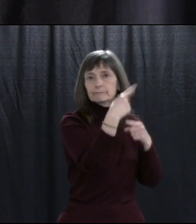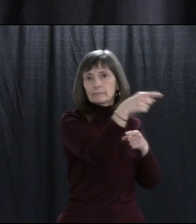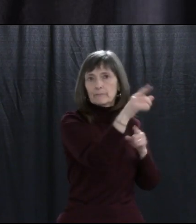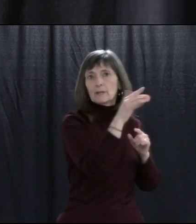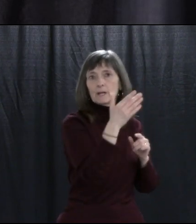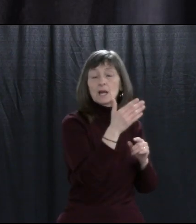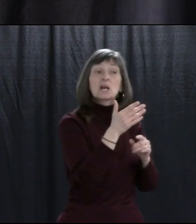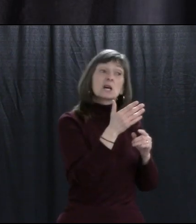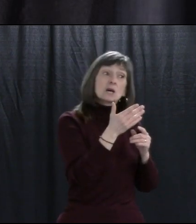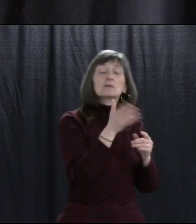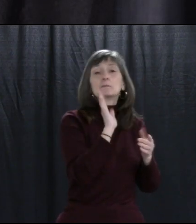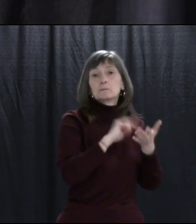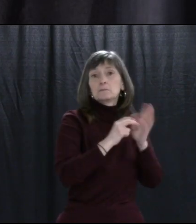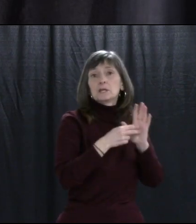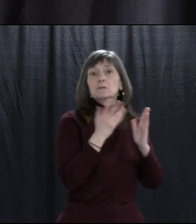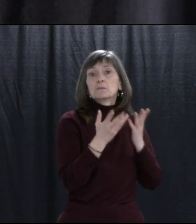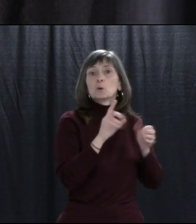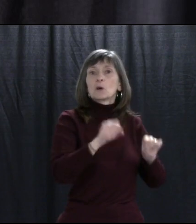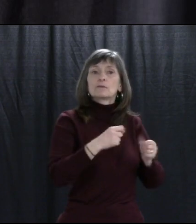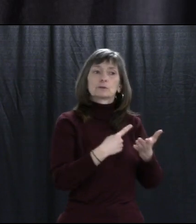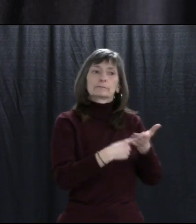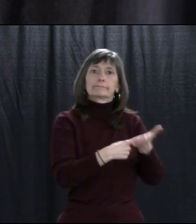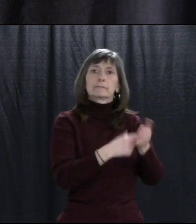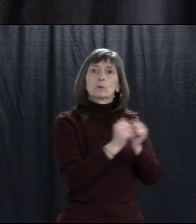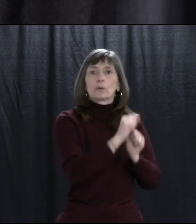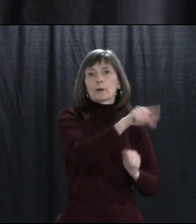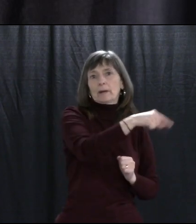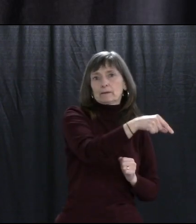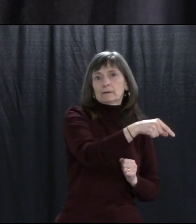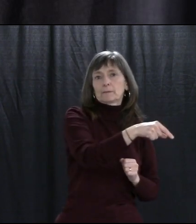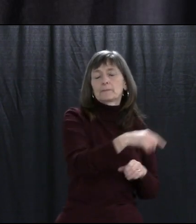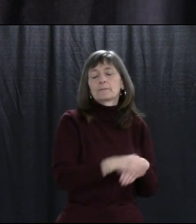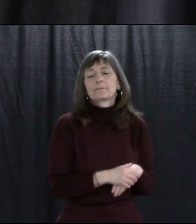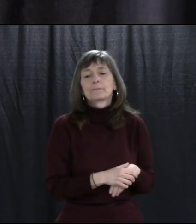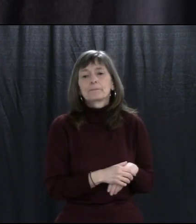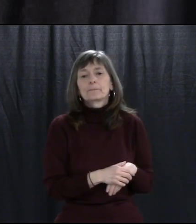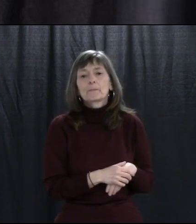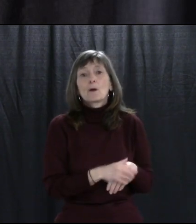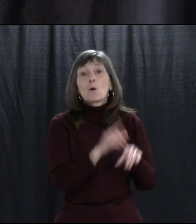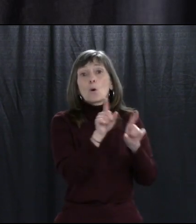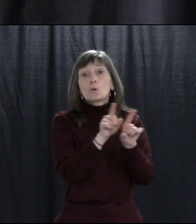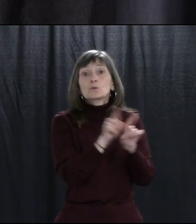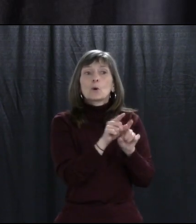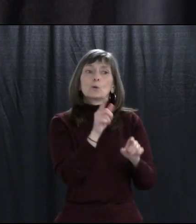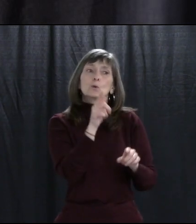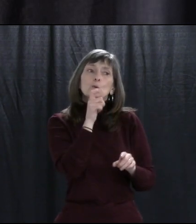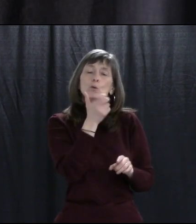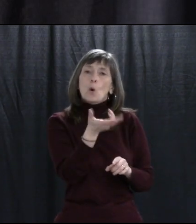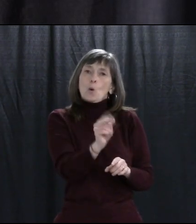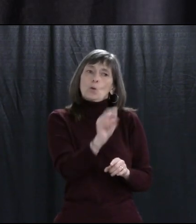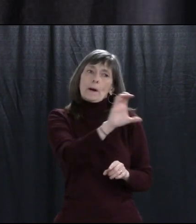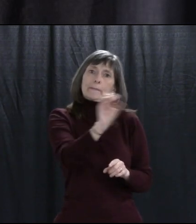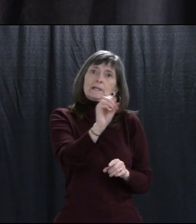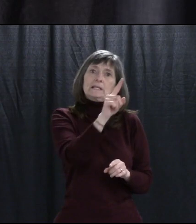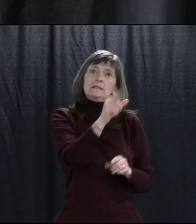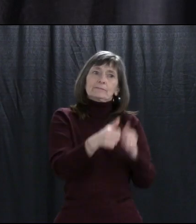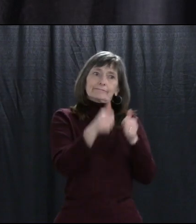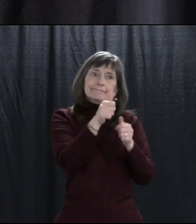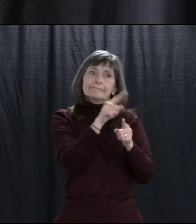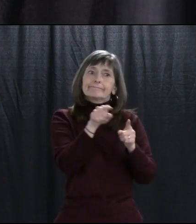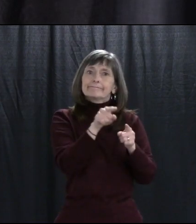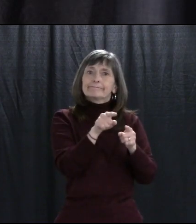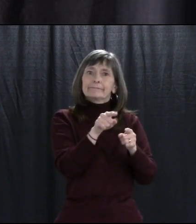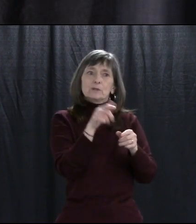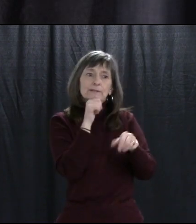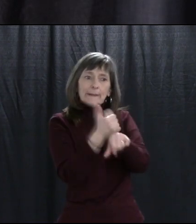with our Quebec colleagues and the industrial owners and operators of the mines to do that. From the